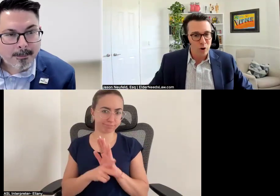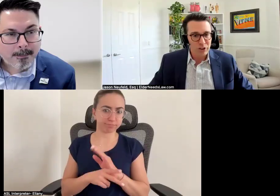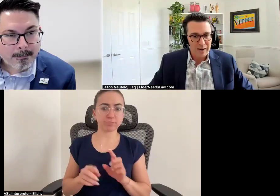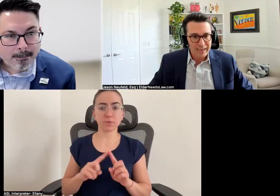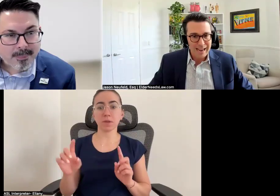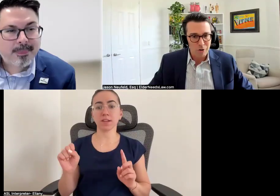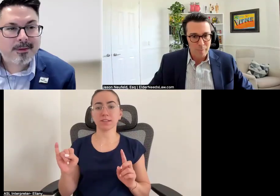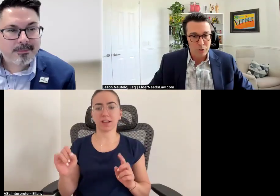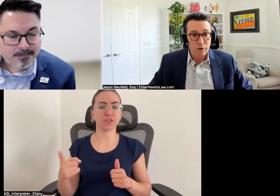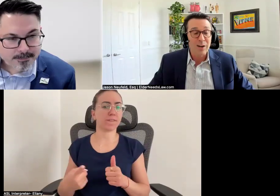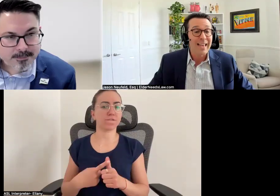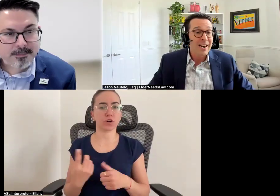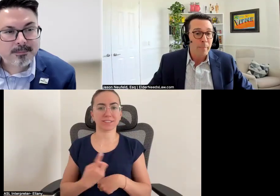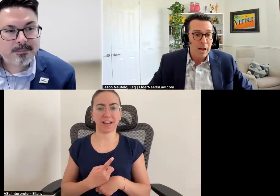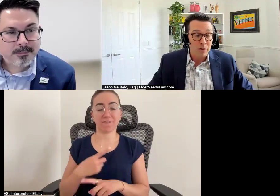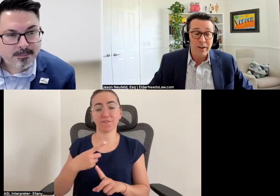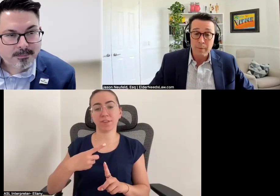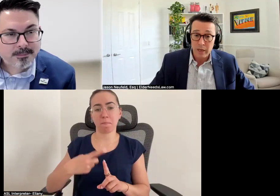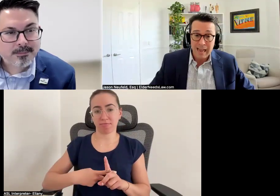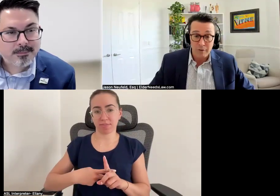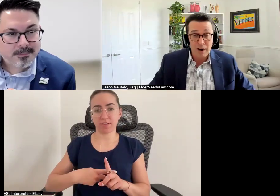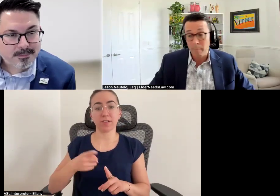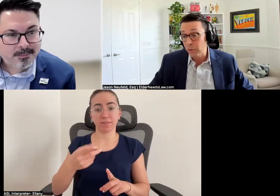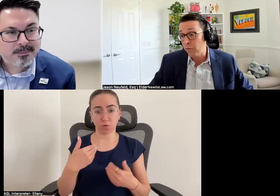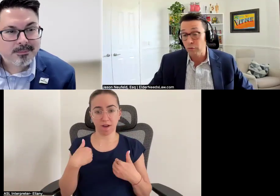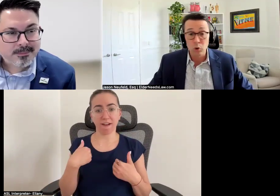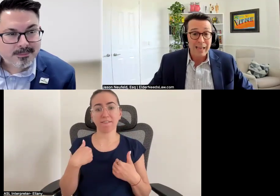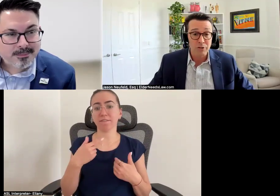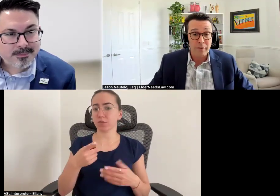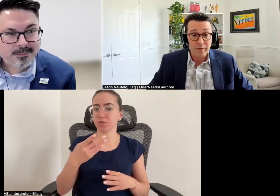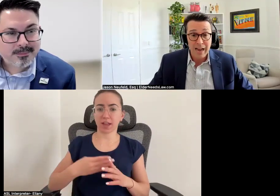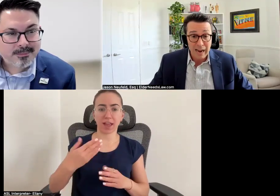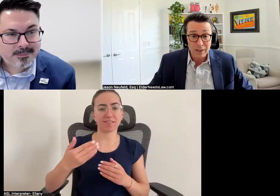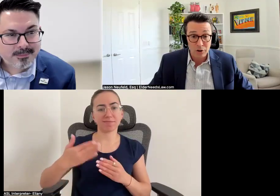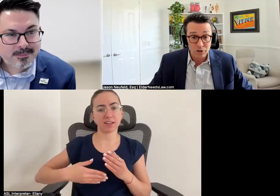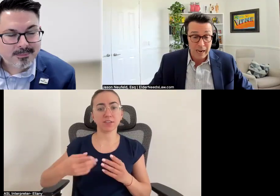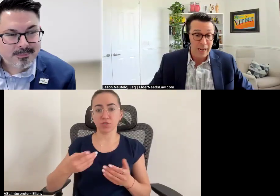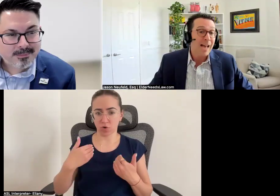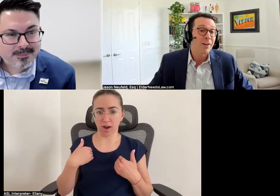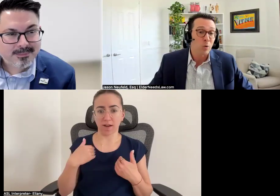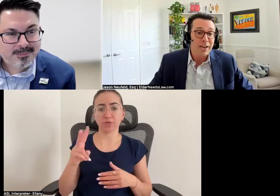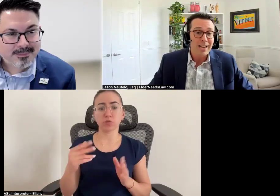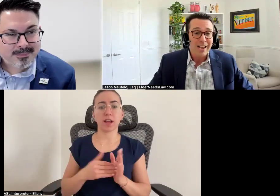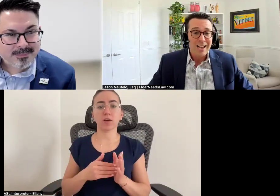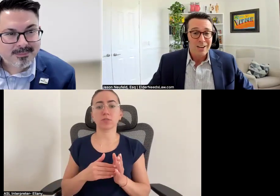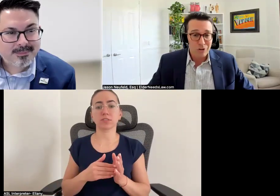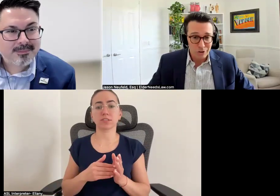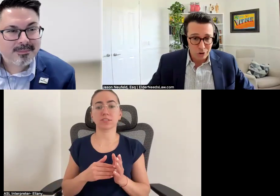the first day of the calendar month. So if you're at the end of the month, if you have an ABLE account, you're end of the month, if you have $2,005 and you haven't